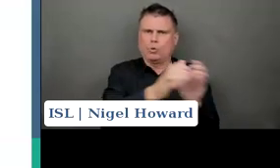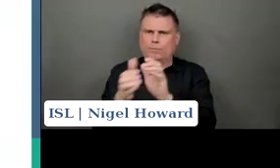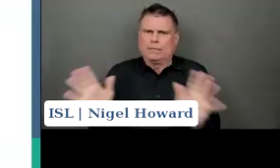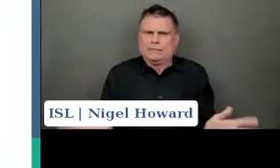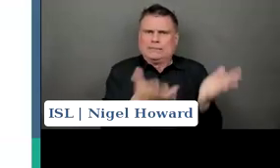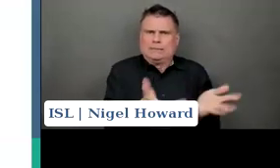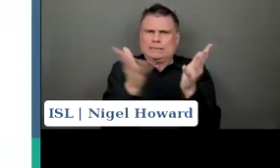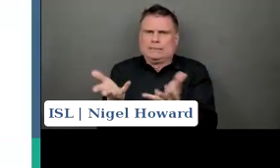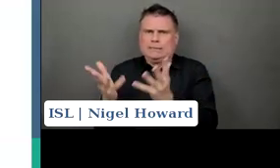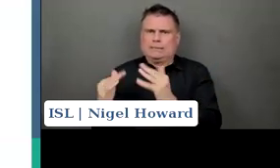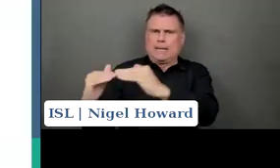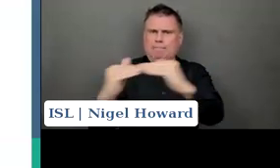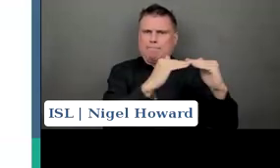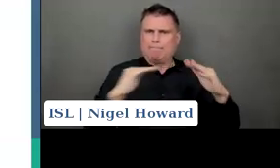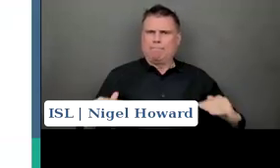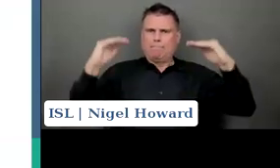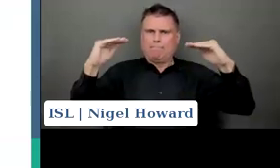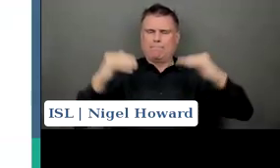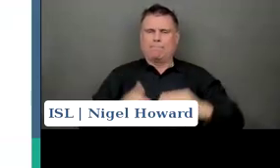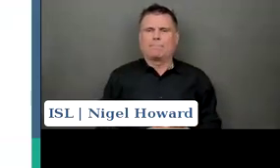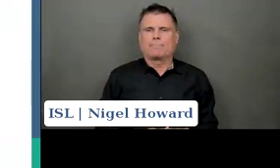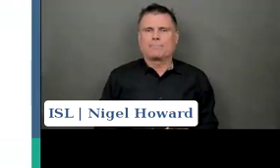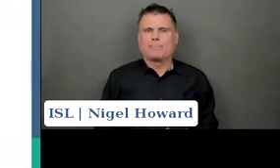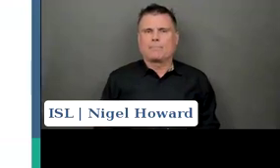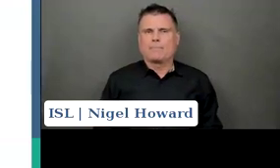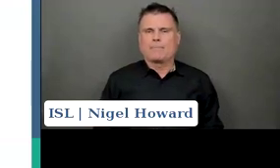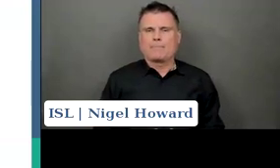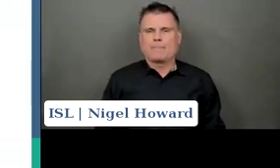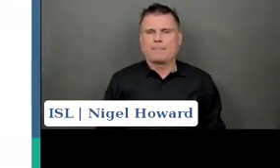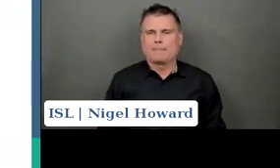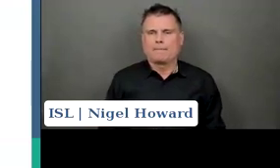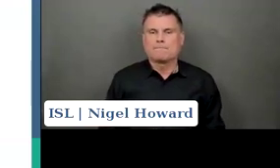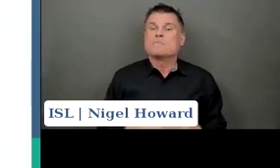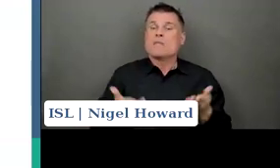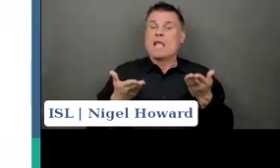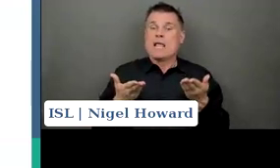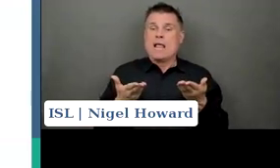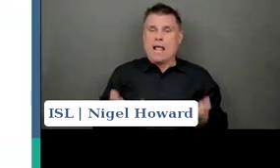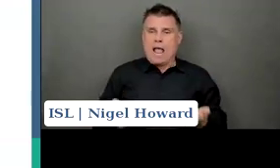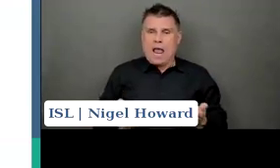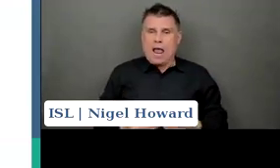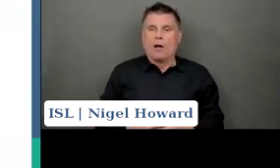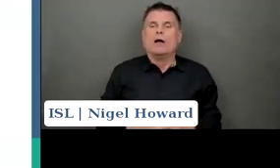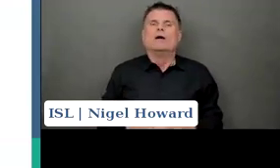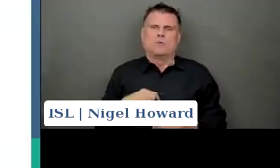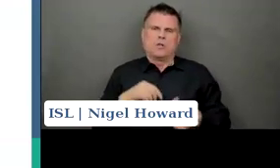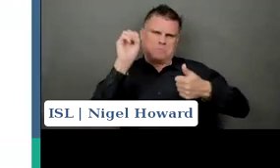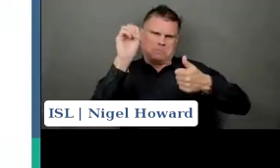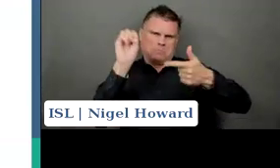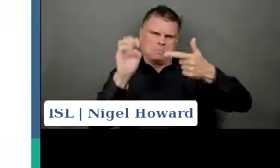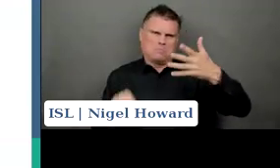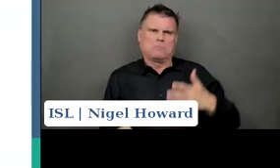access. Now, some quick housekeeping before we start. So this session is being recorded.